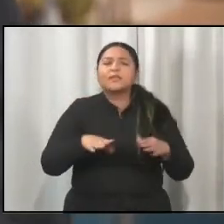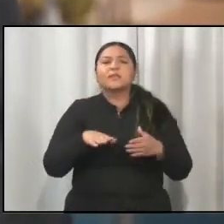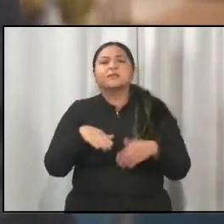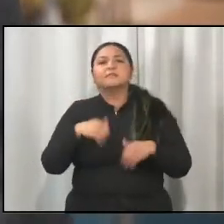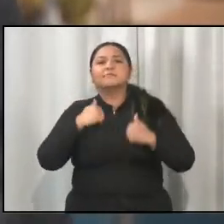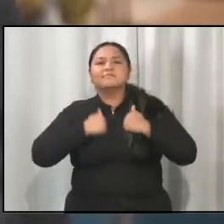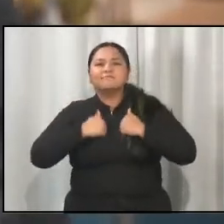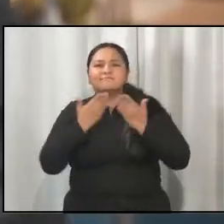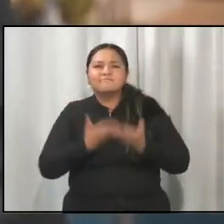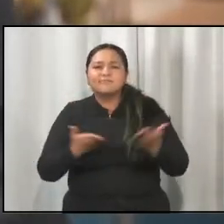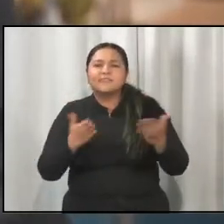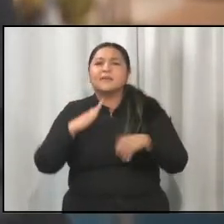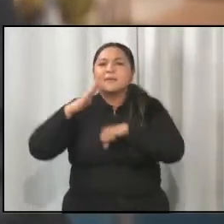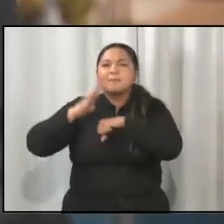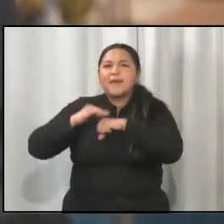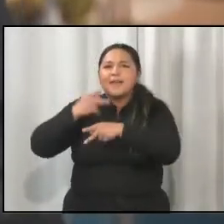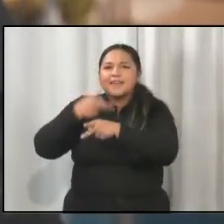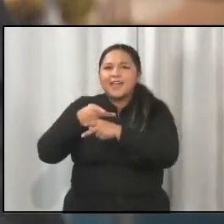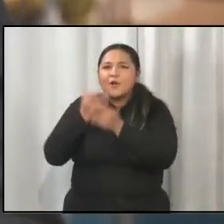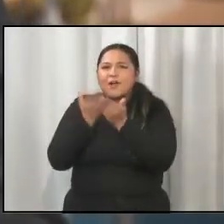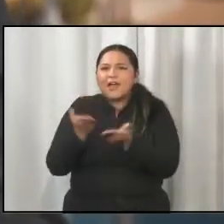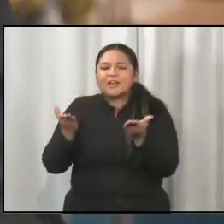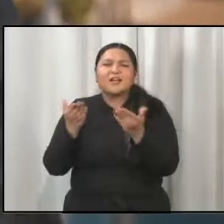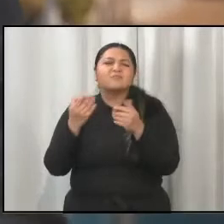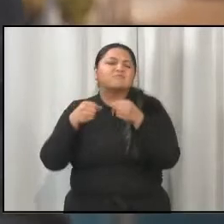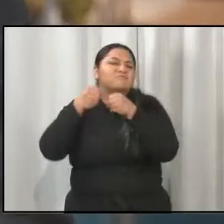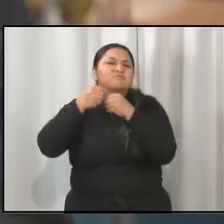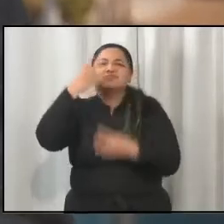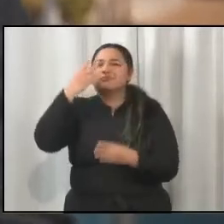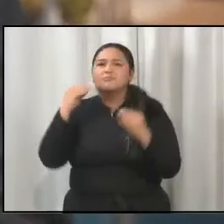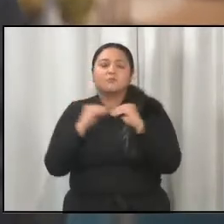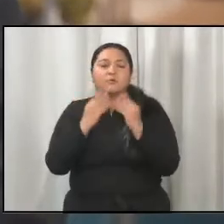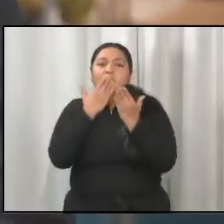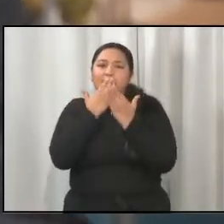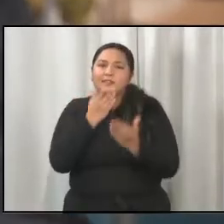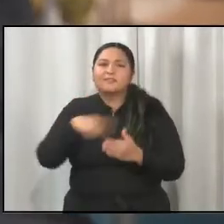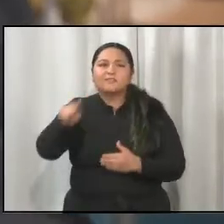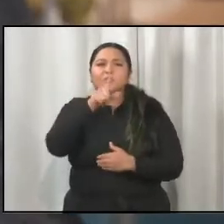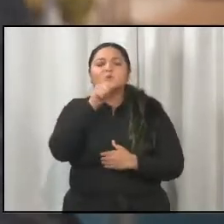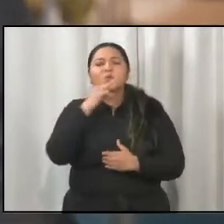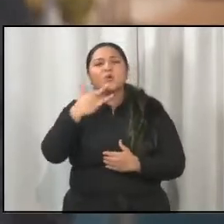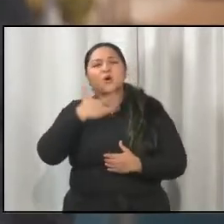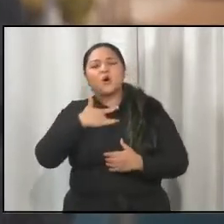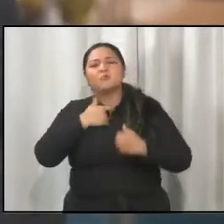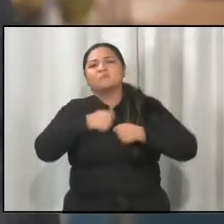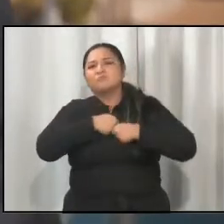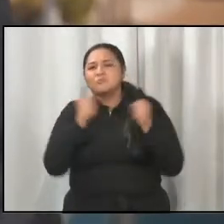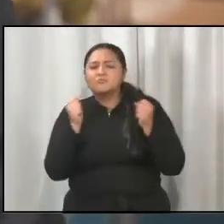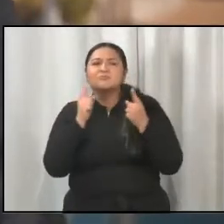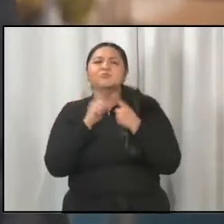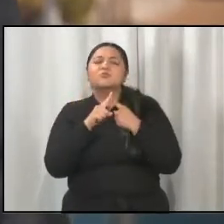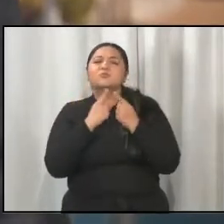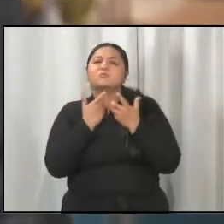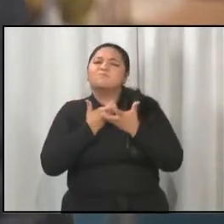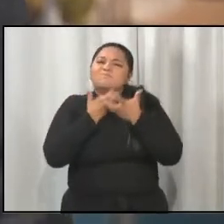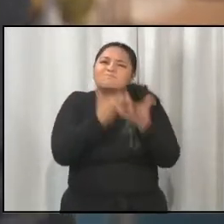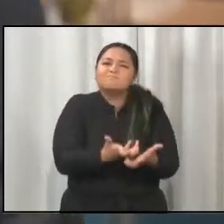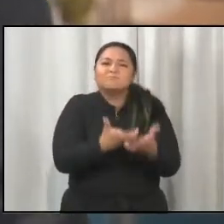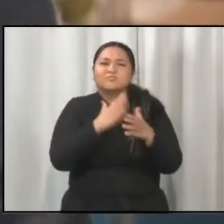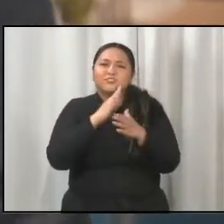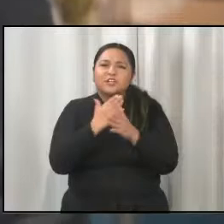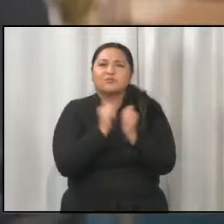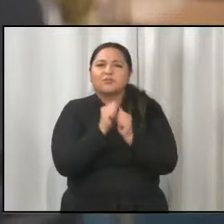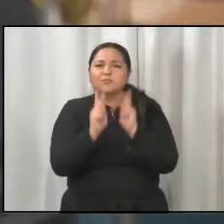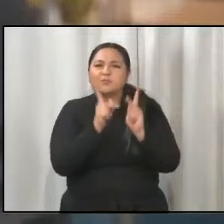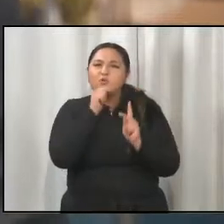much more. Again, thank you to everyone who opened up their hearts to our community members who are experiencing homelessness. For those of you